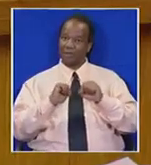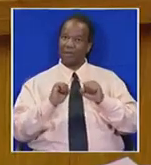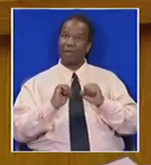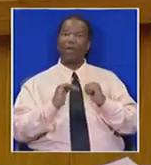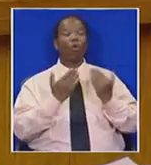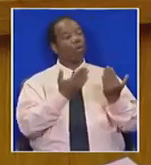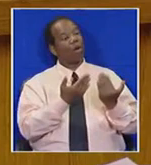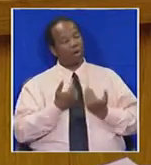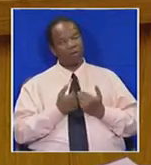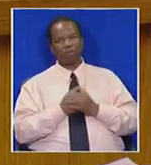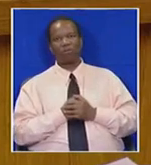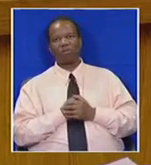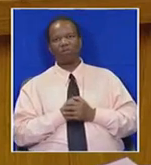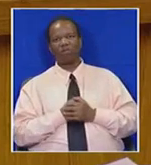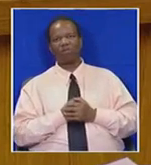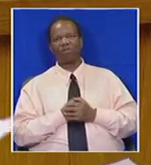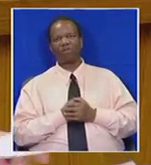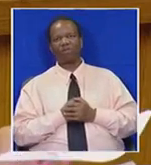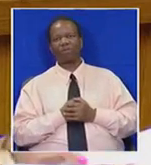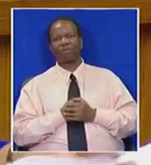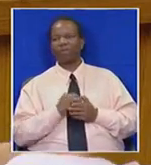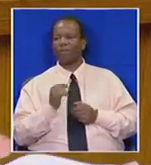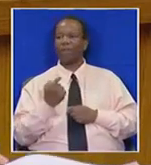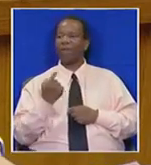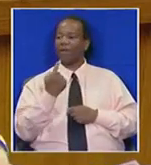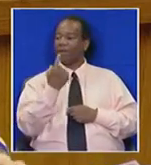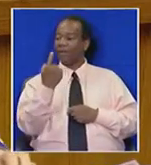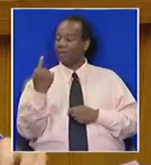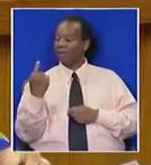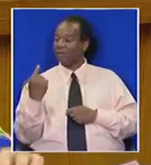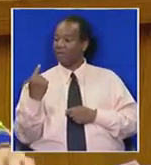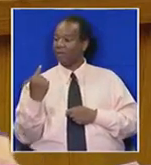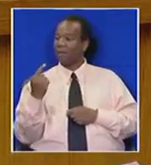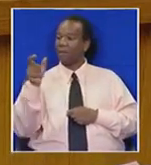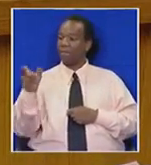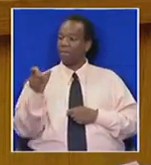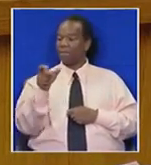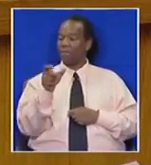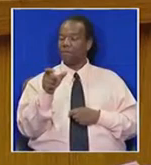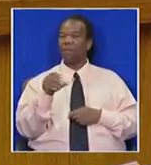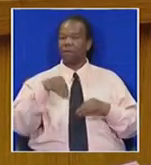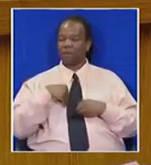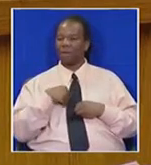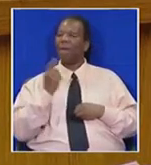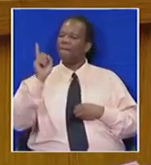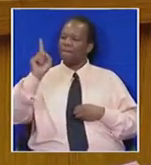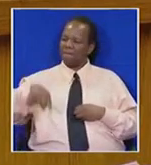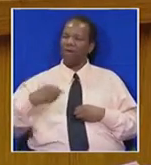so too would every decent citizen agree. It is a must.